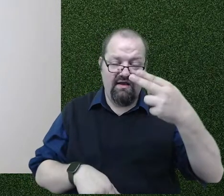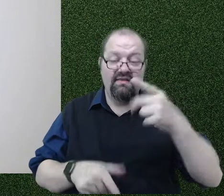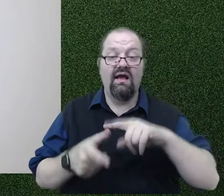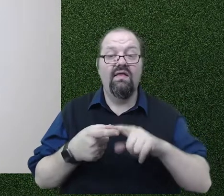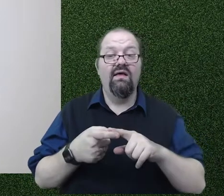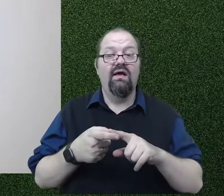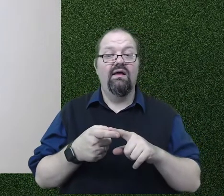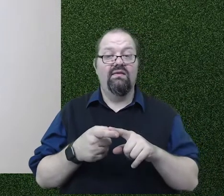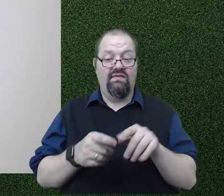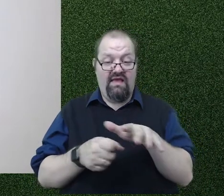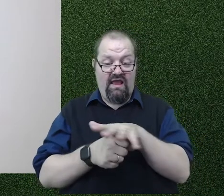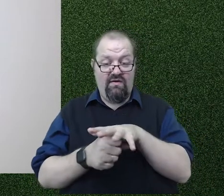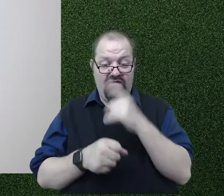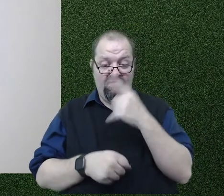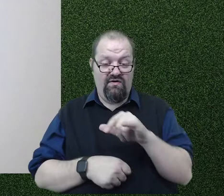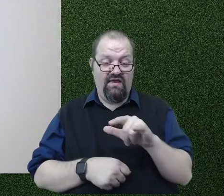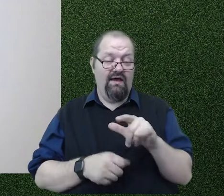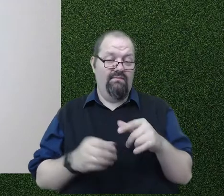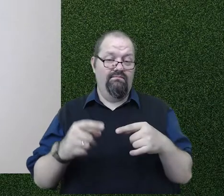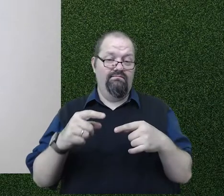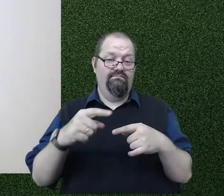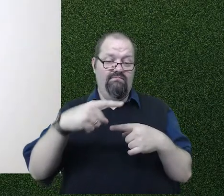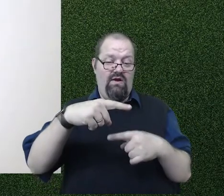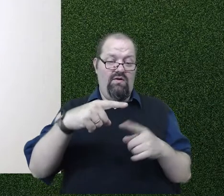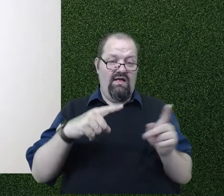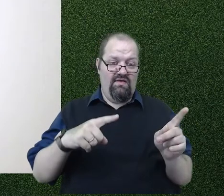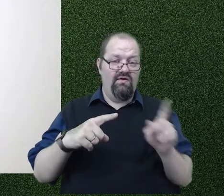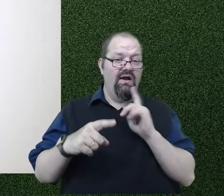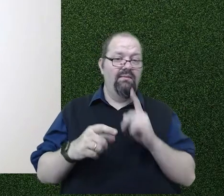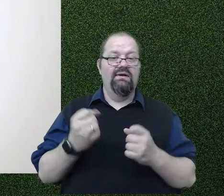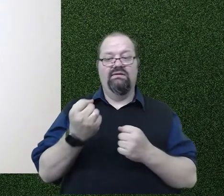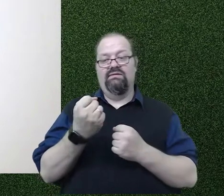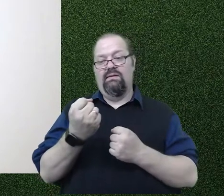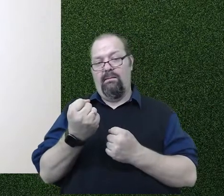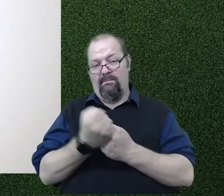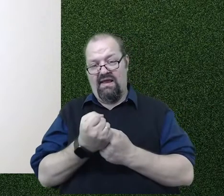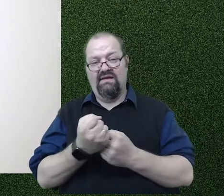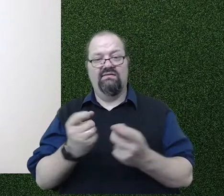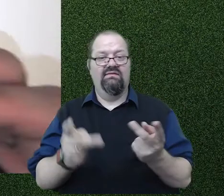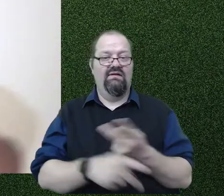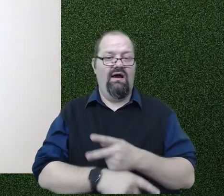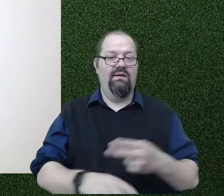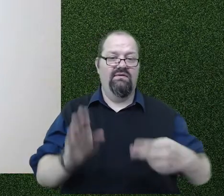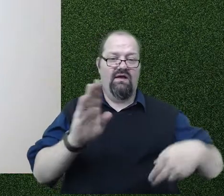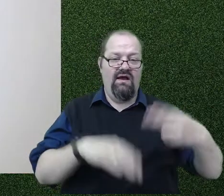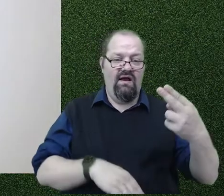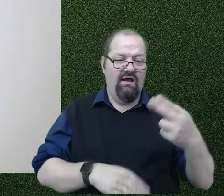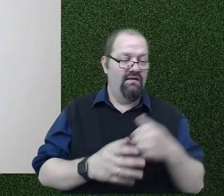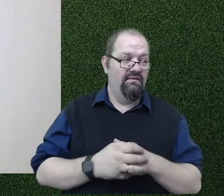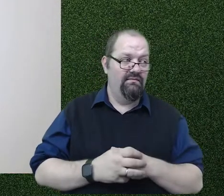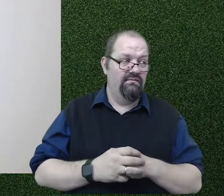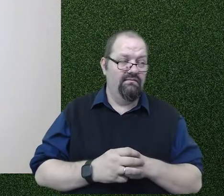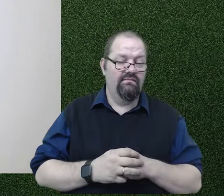parallelogram is just base times height, and base is the length of U.